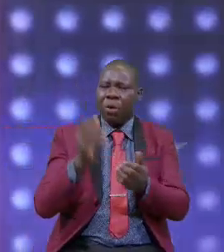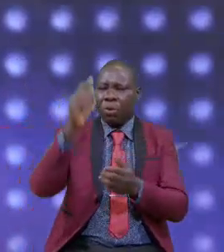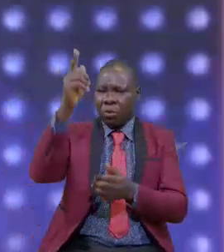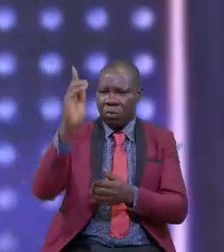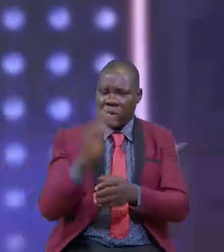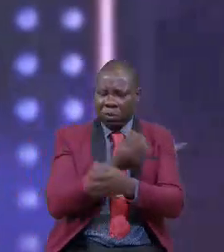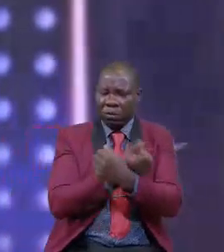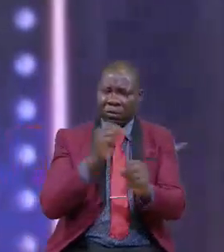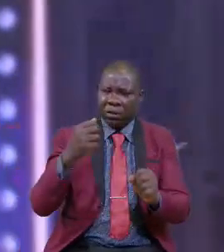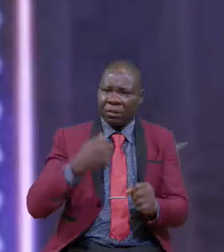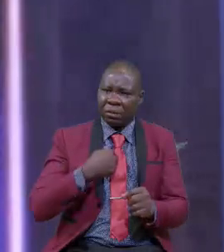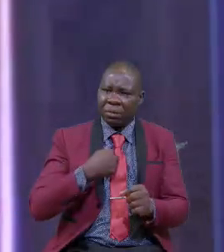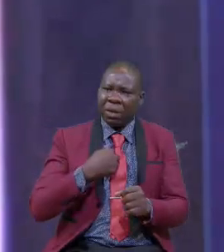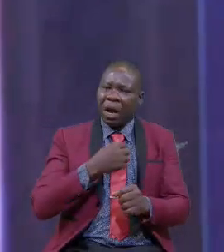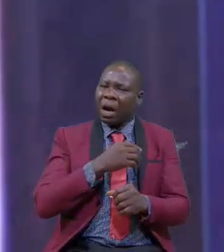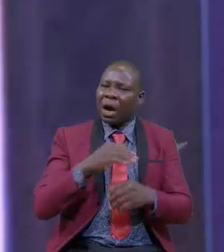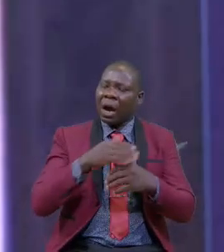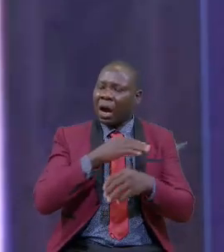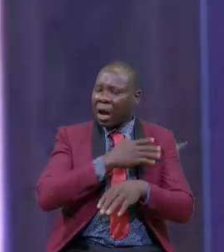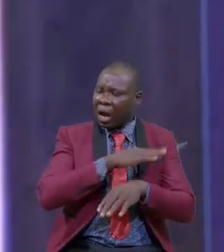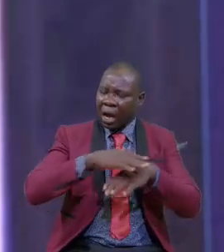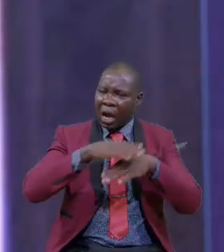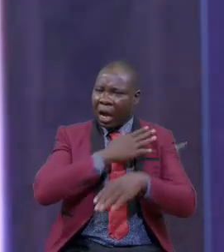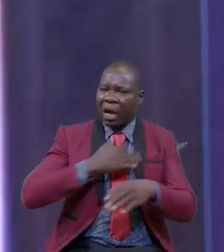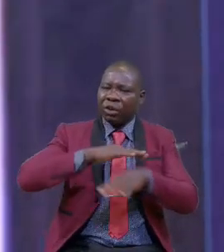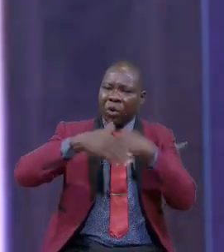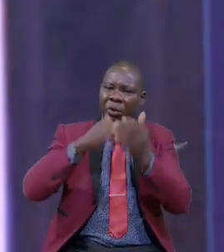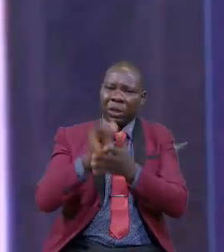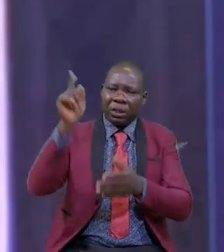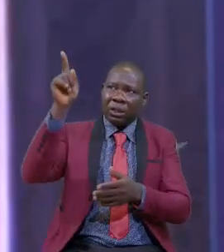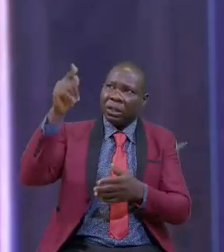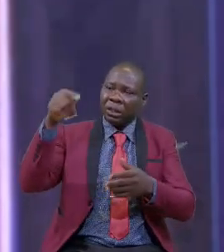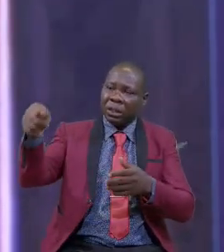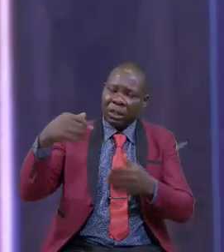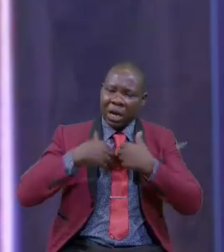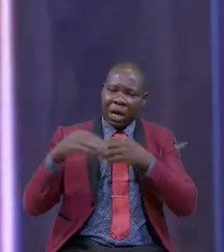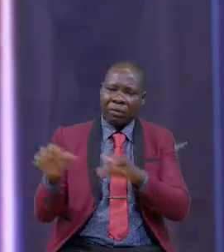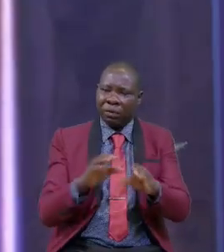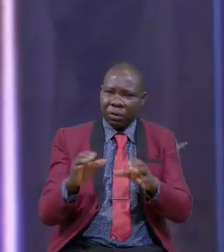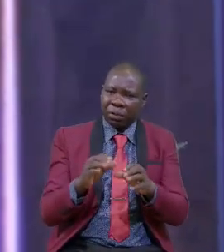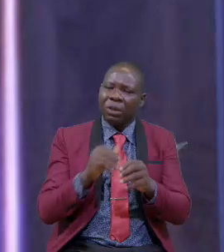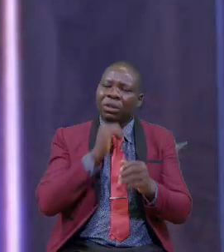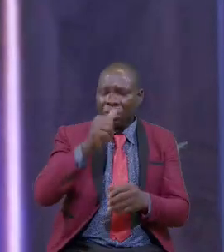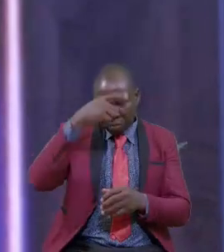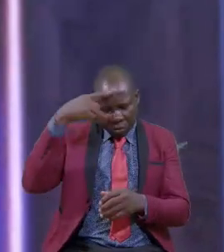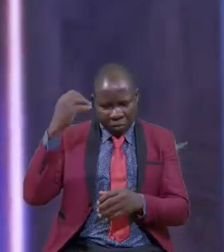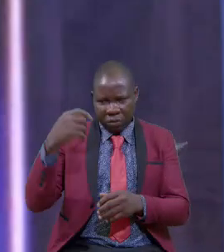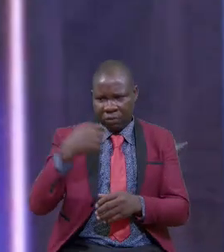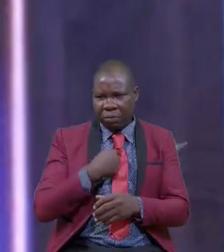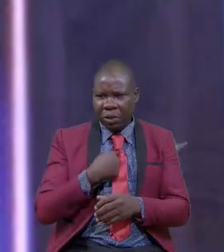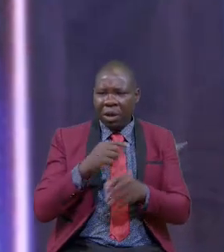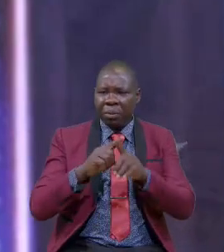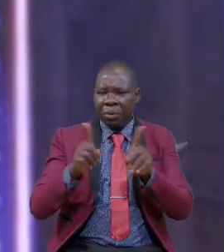just because of me, but because the grace of God is purposeful. That you don't try it